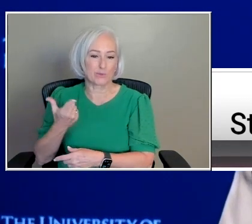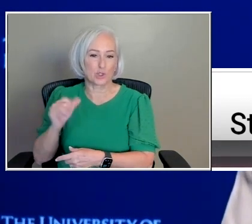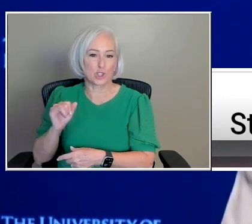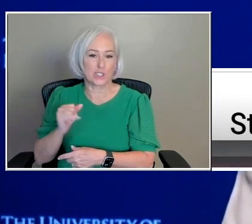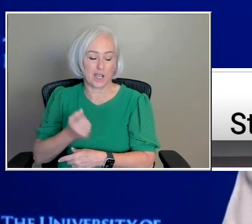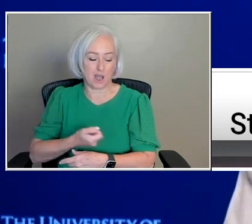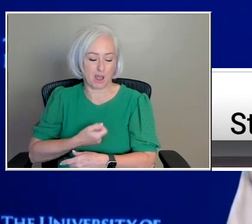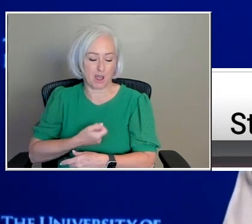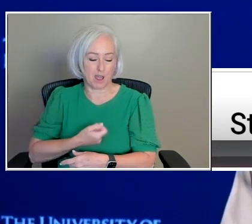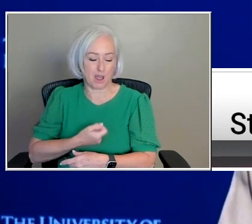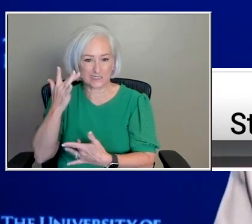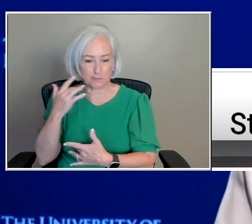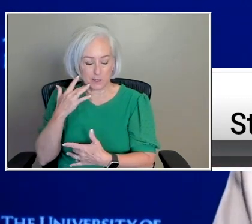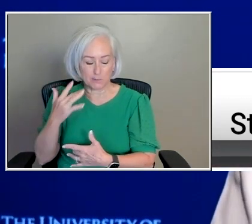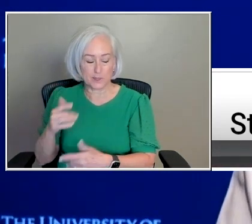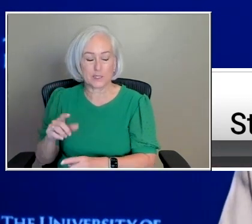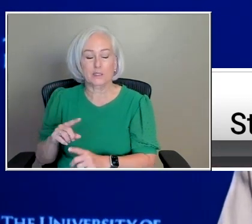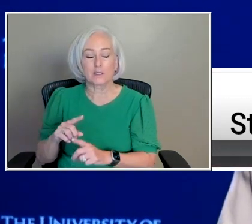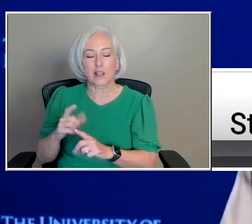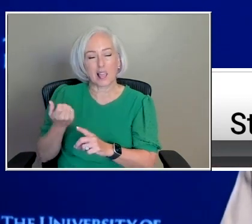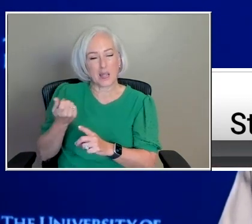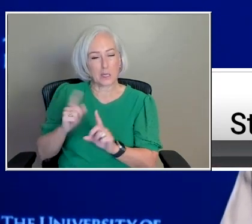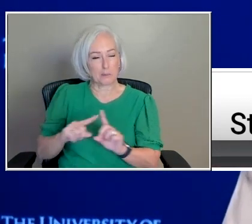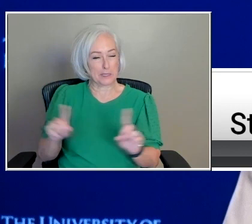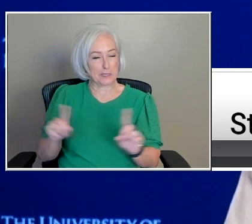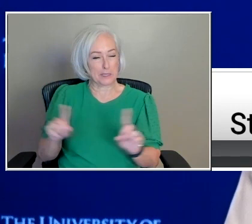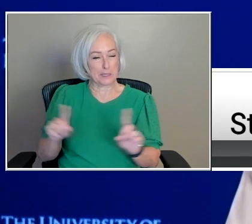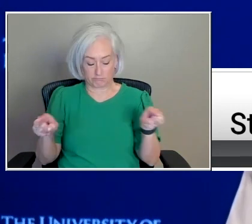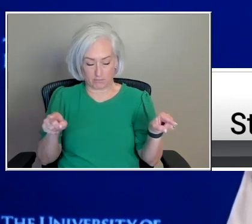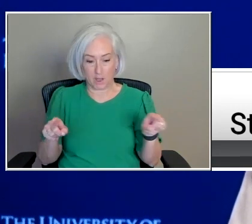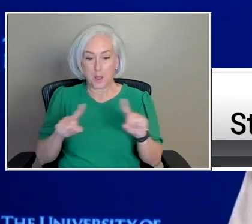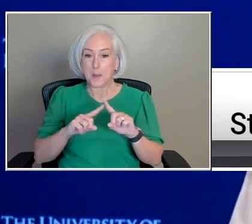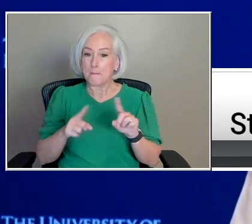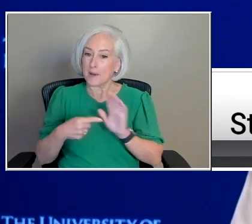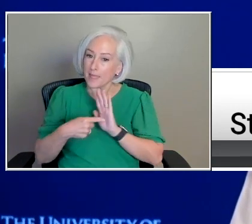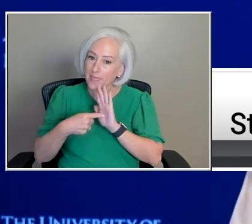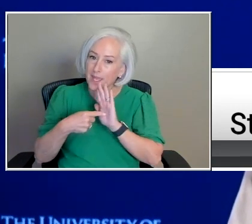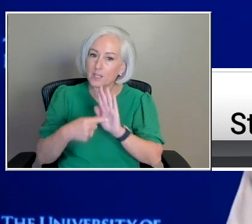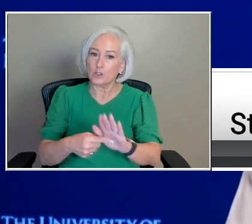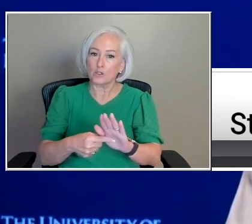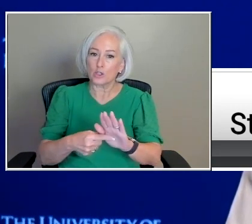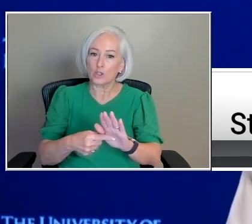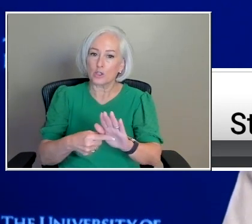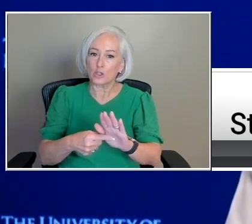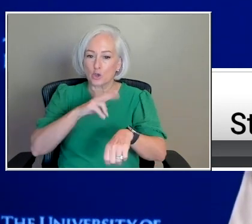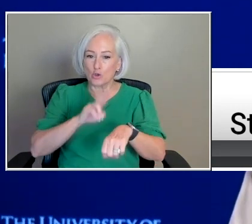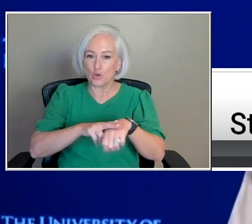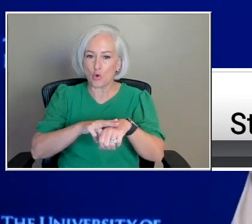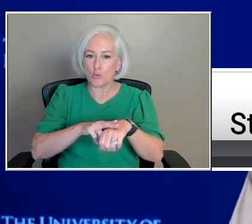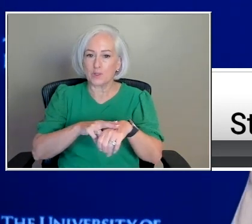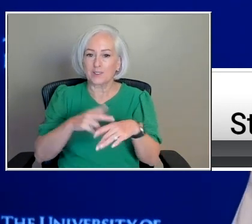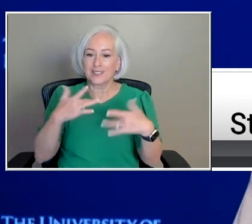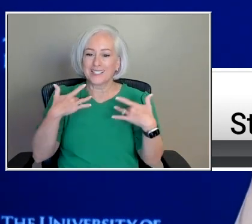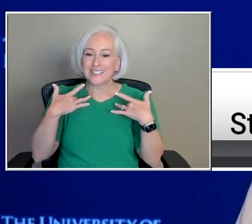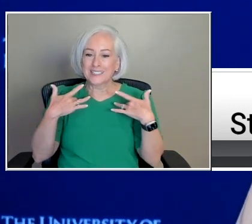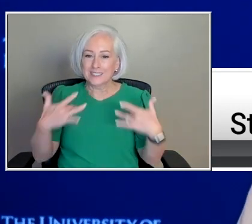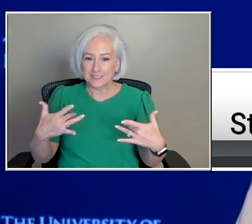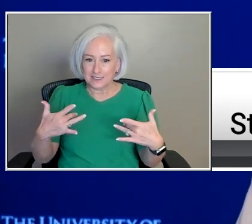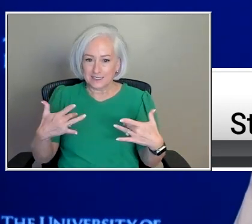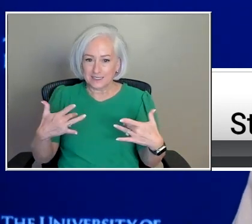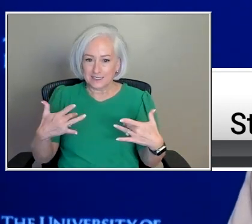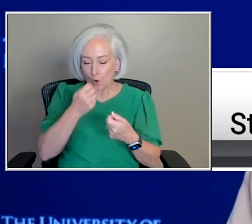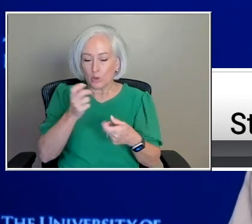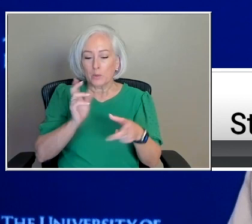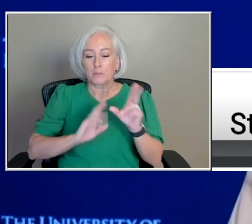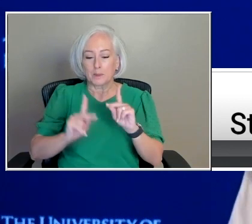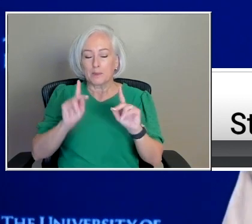they also, they were able to show that even after these normal, typical viral infections, people can have persistent